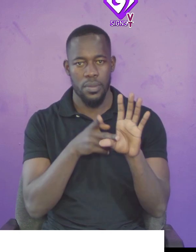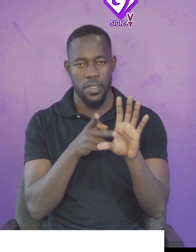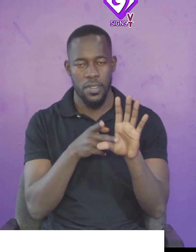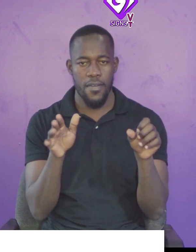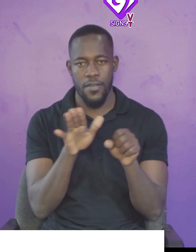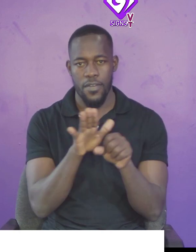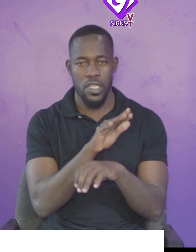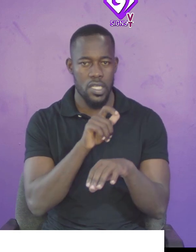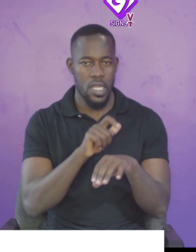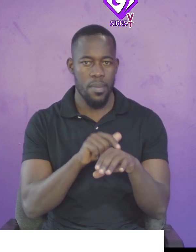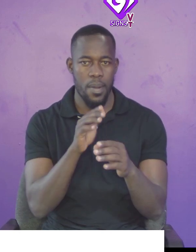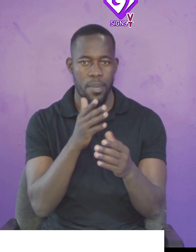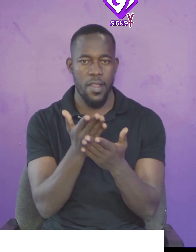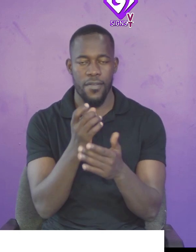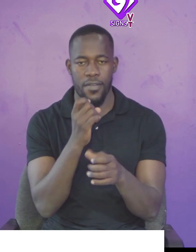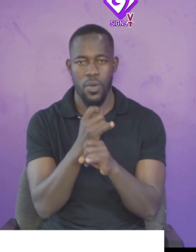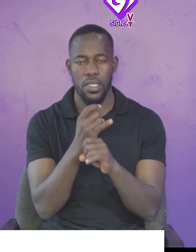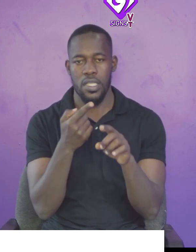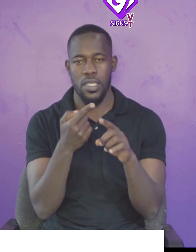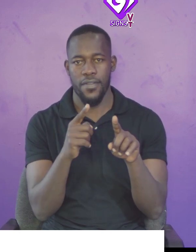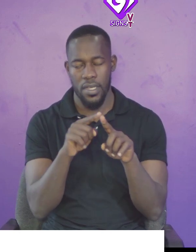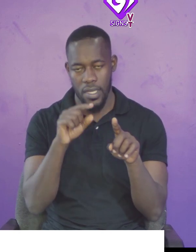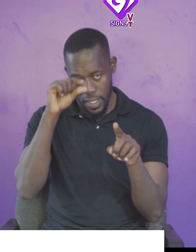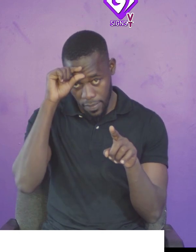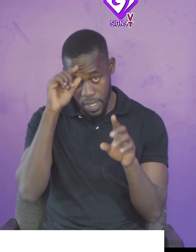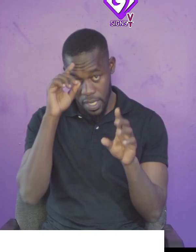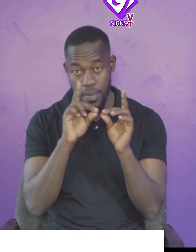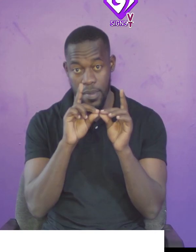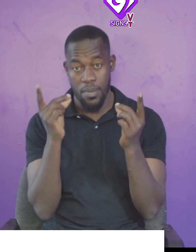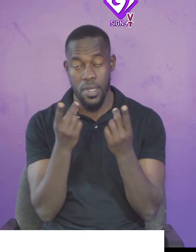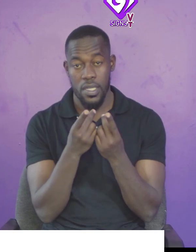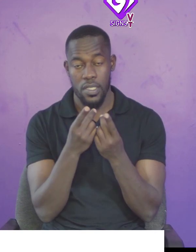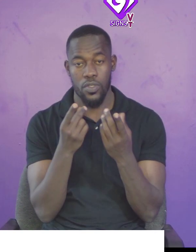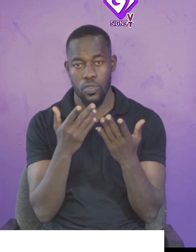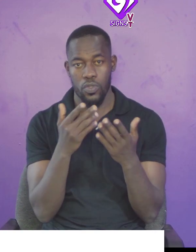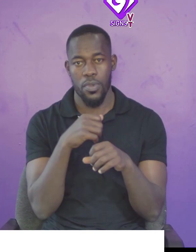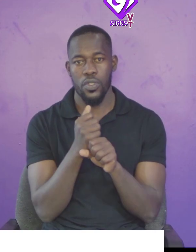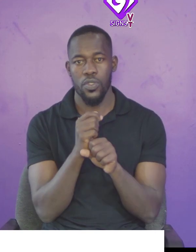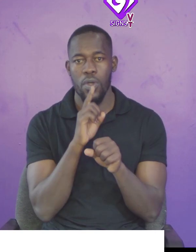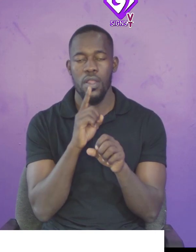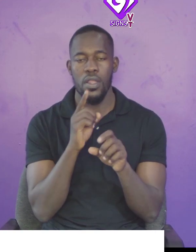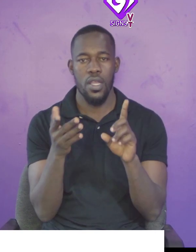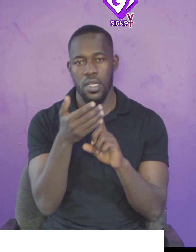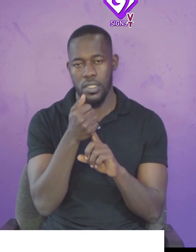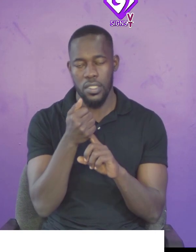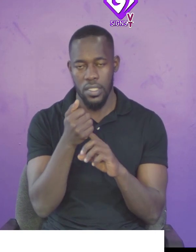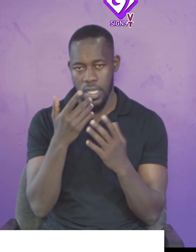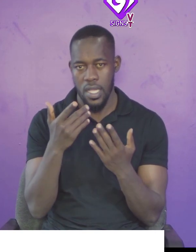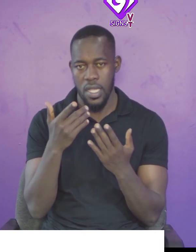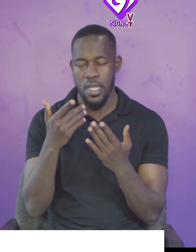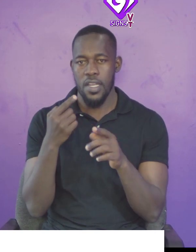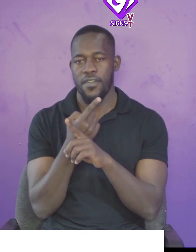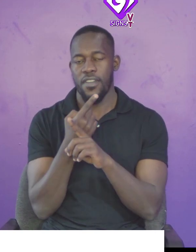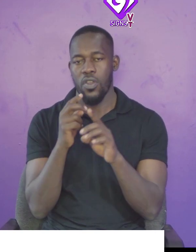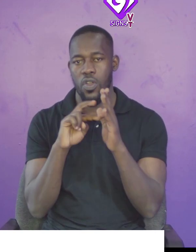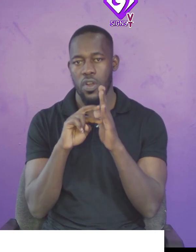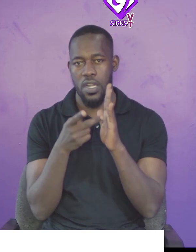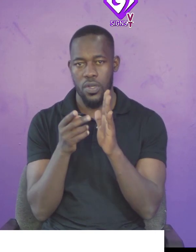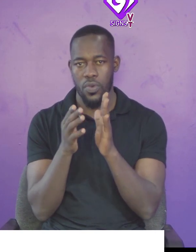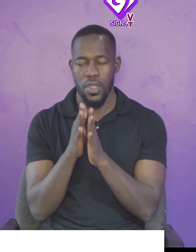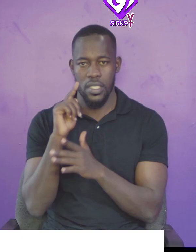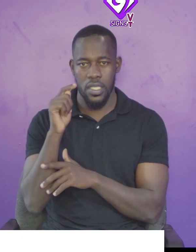jobs across various government departments to secure contracts and tenders that have been